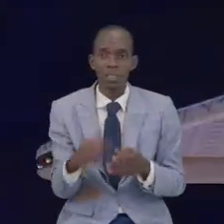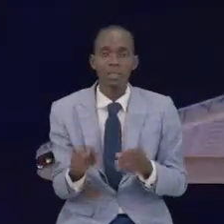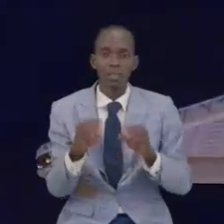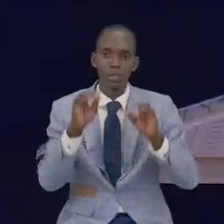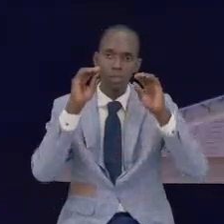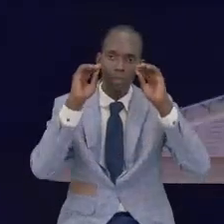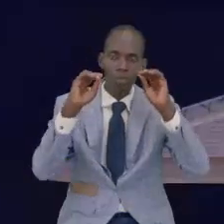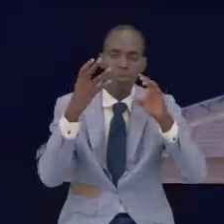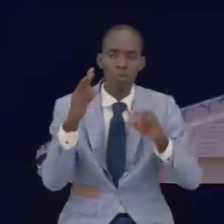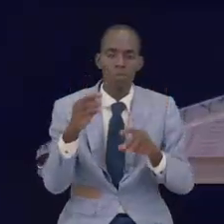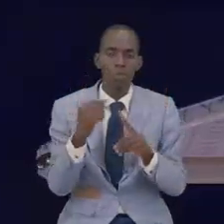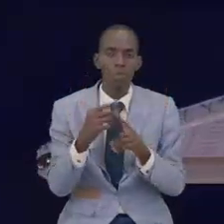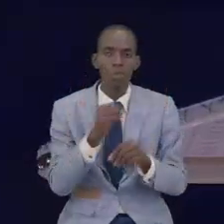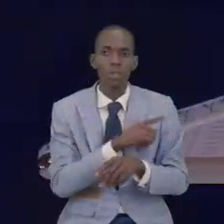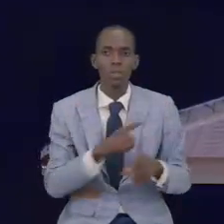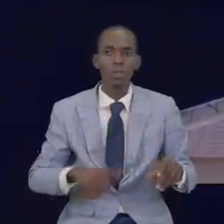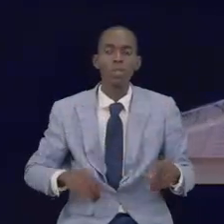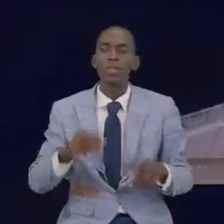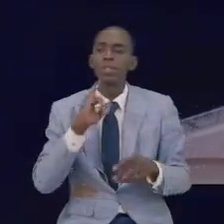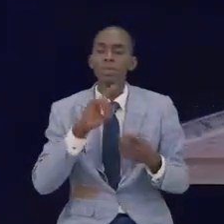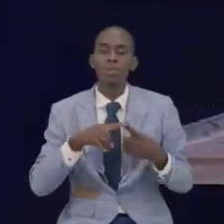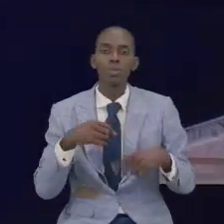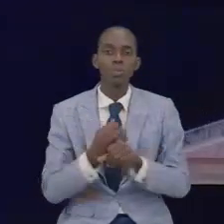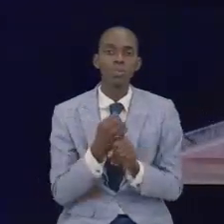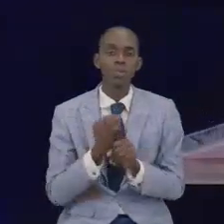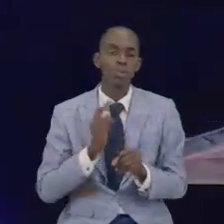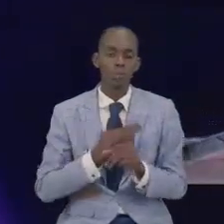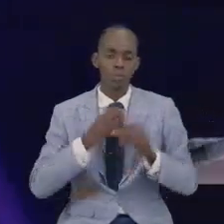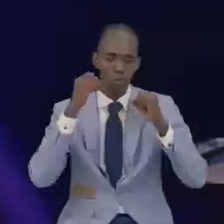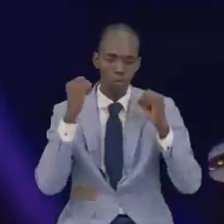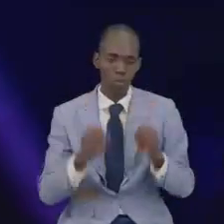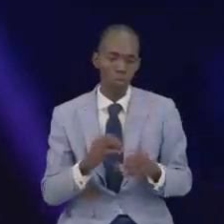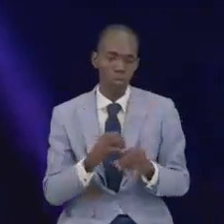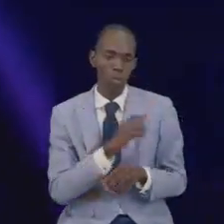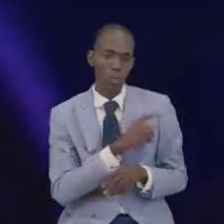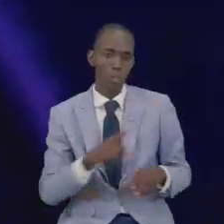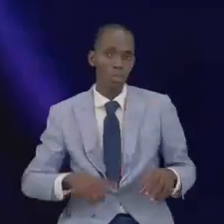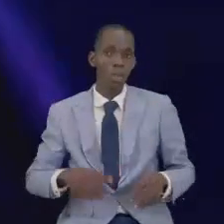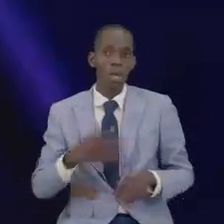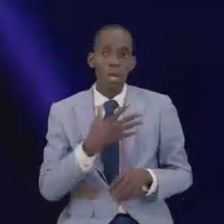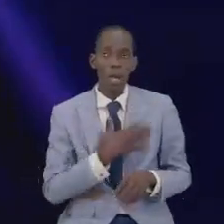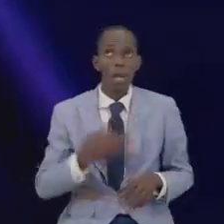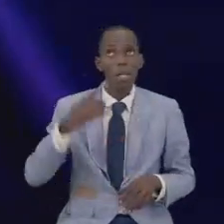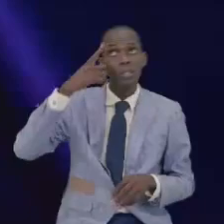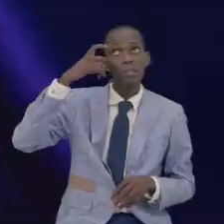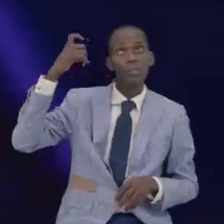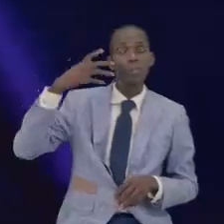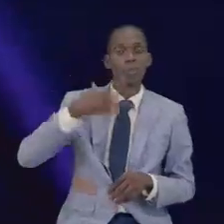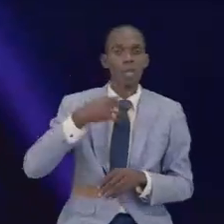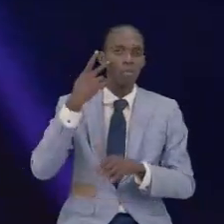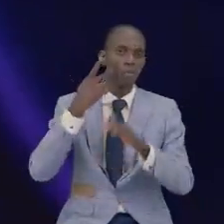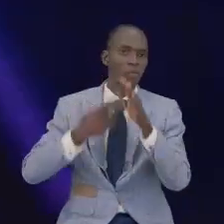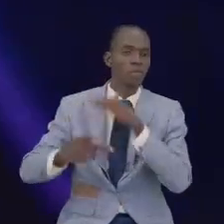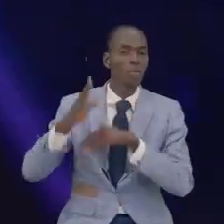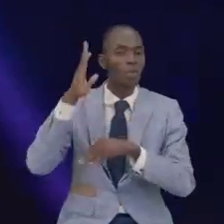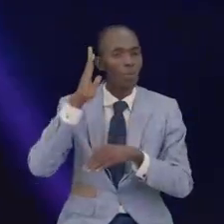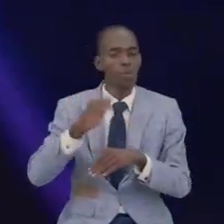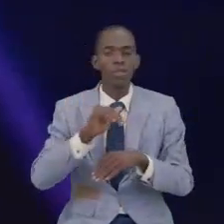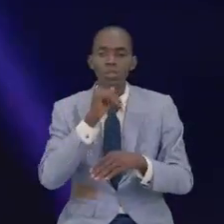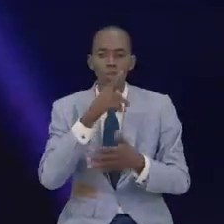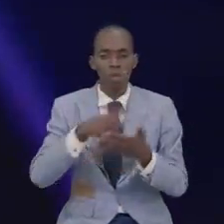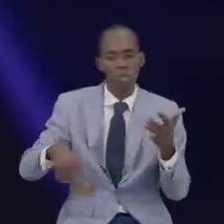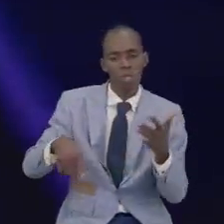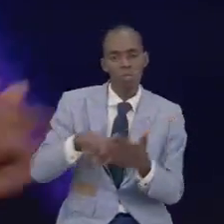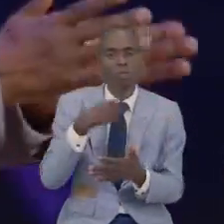it makes us virtuous in the Lord. And dreams and revelations will not cover up, will not cancel